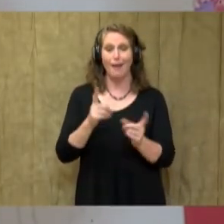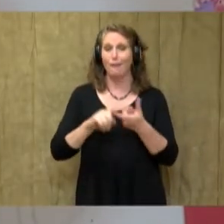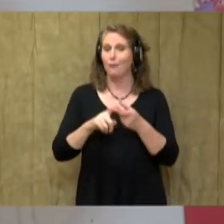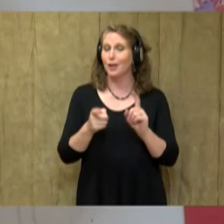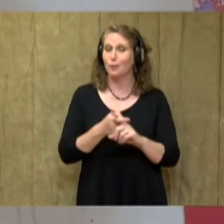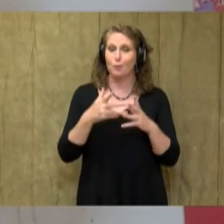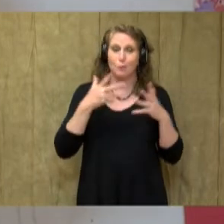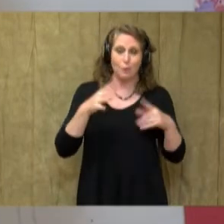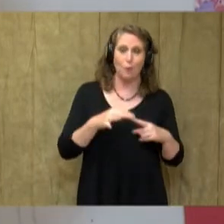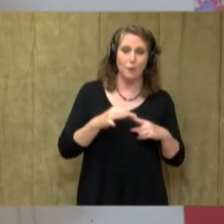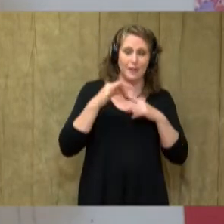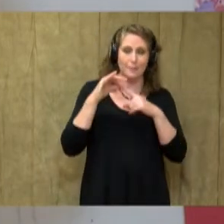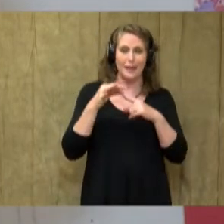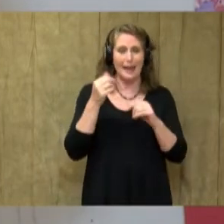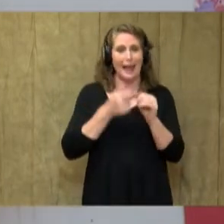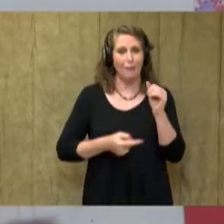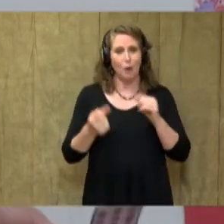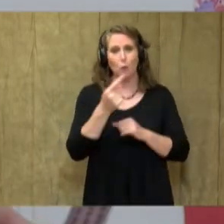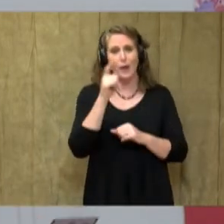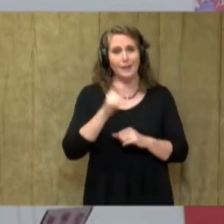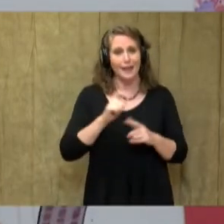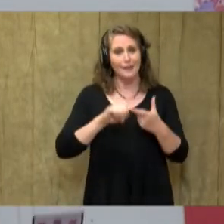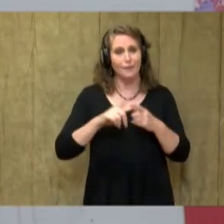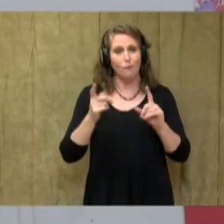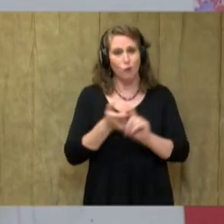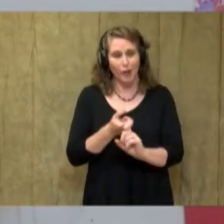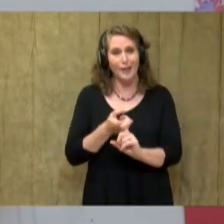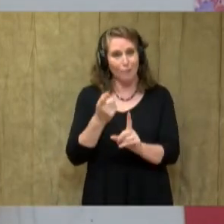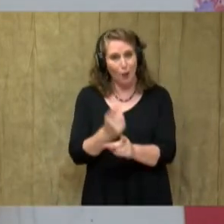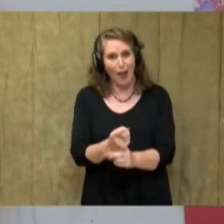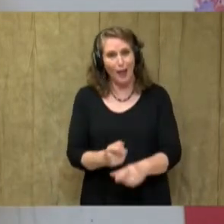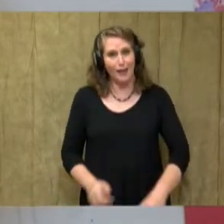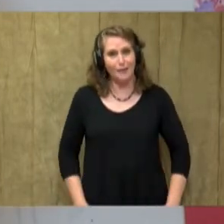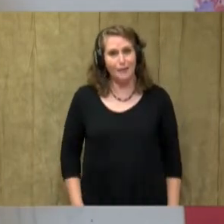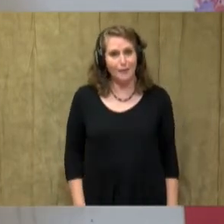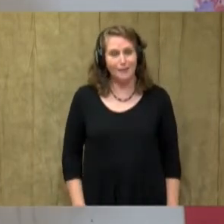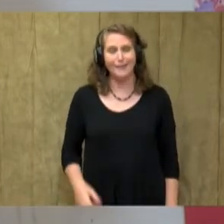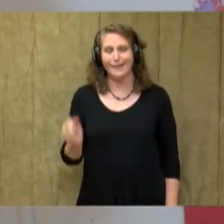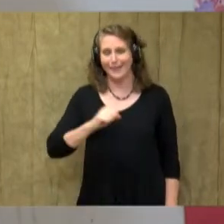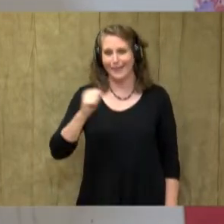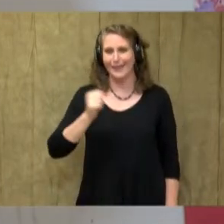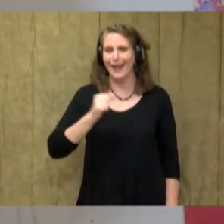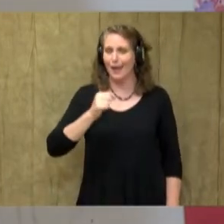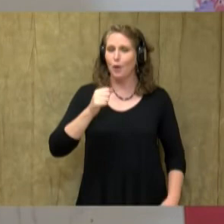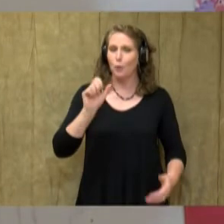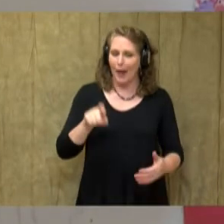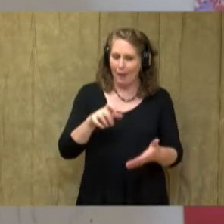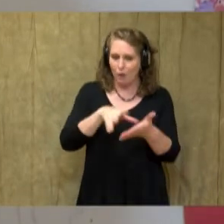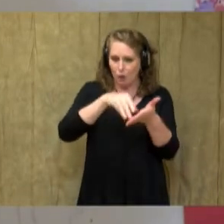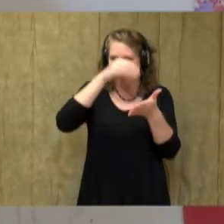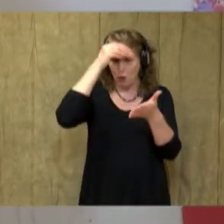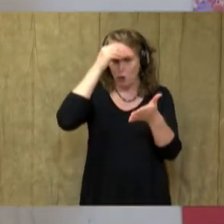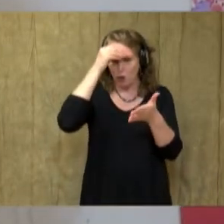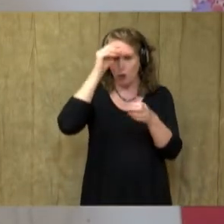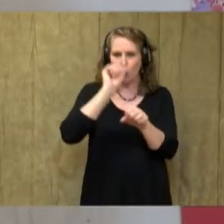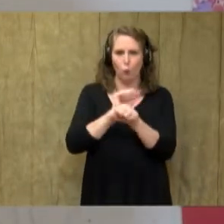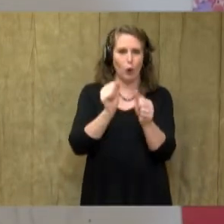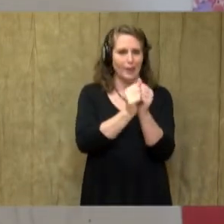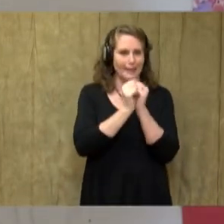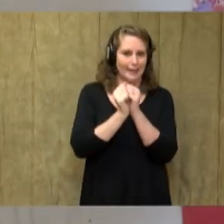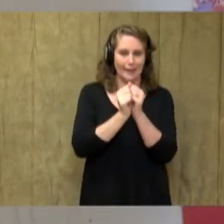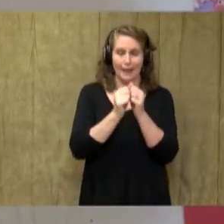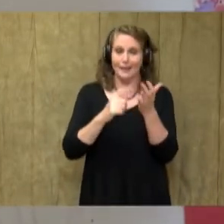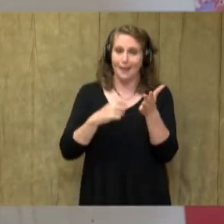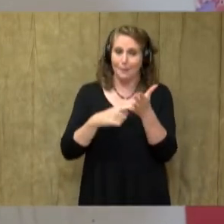are so special, and everybody needs a friend, right? Yeah, so we have to learn how to work together, and even